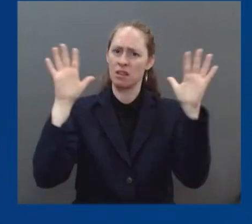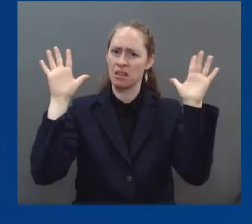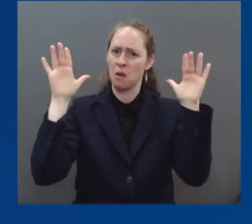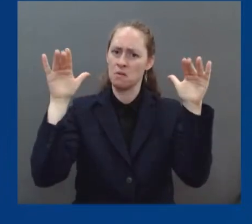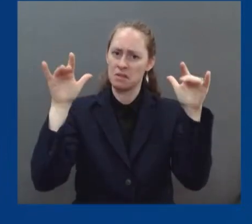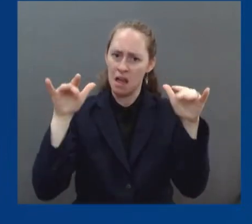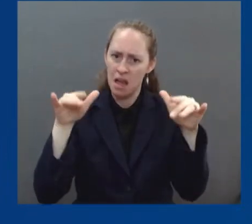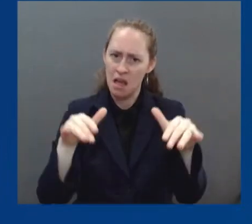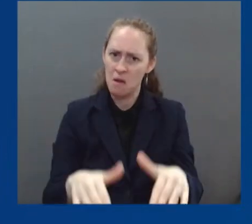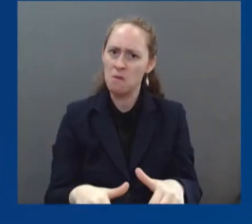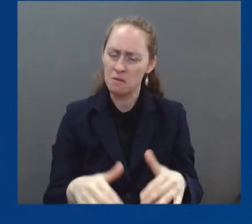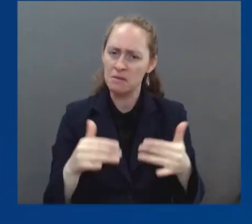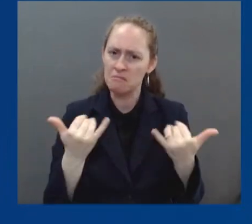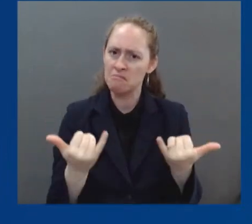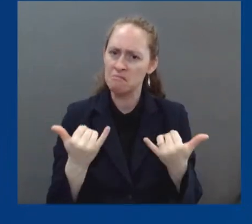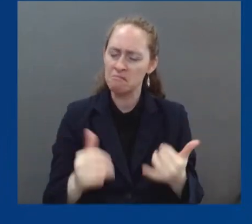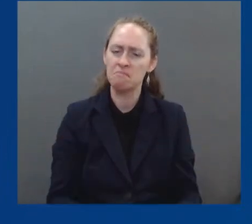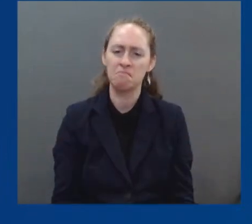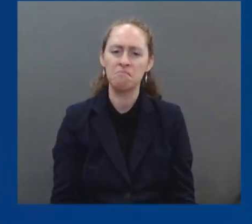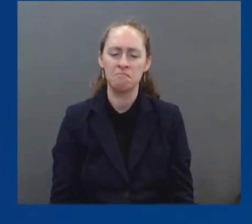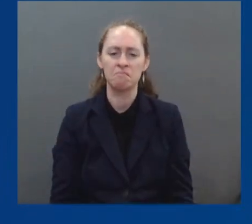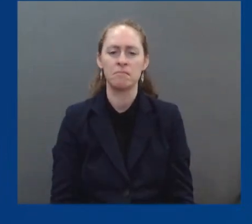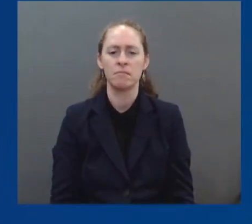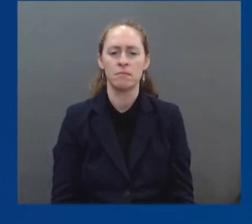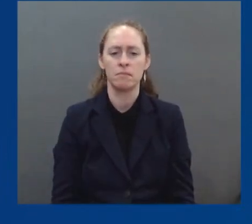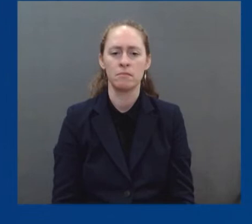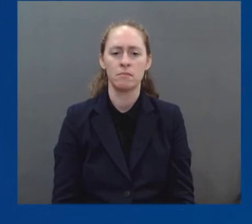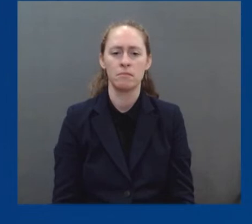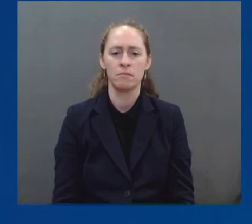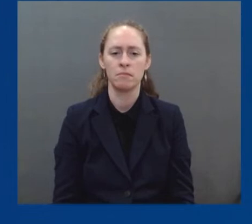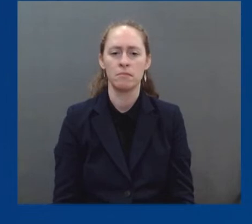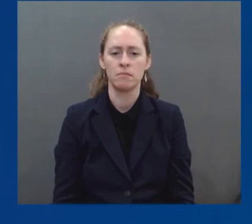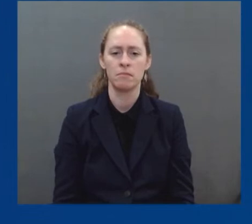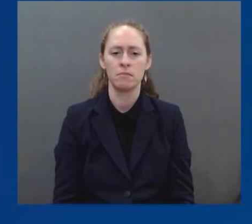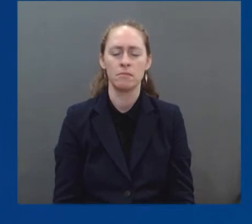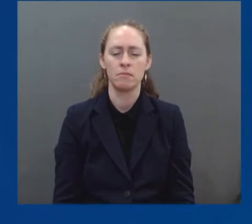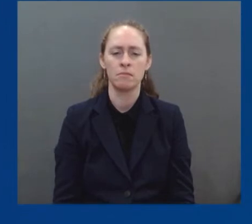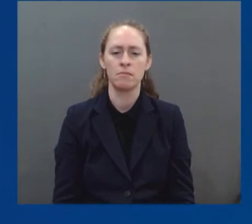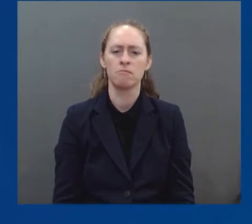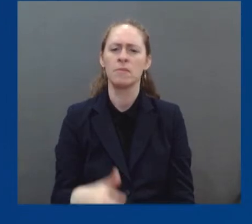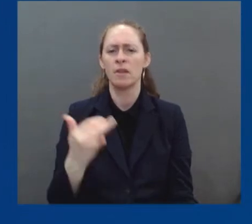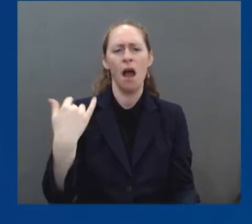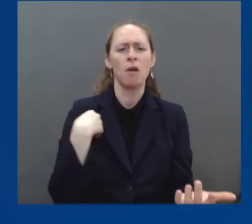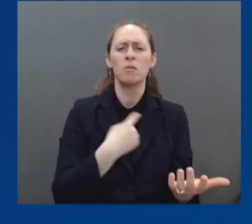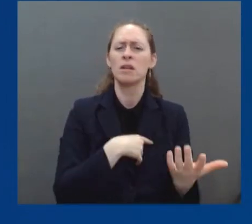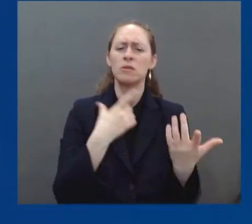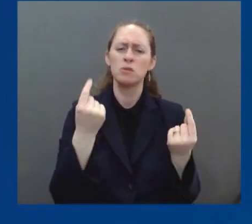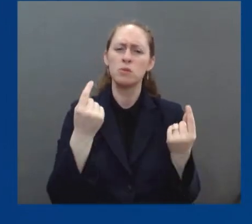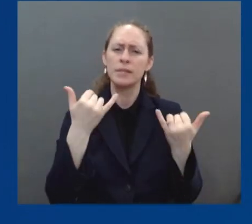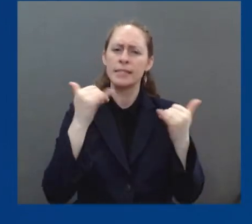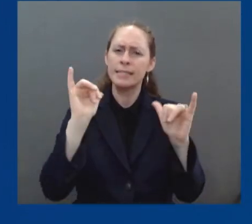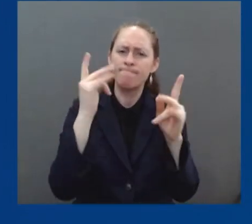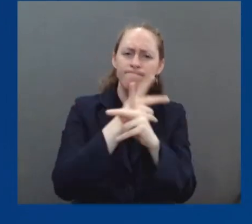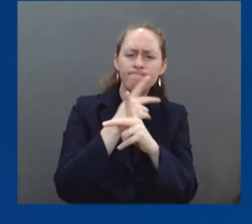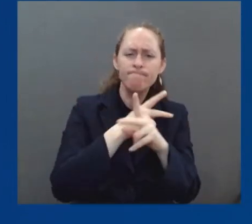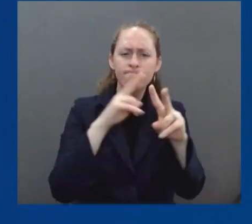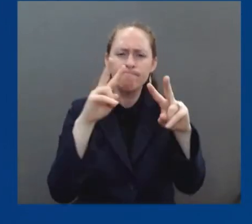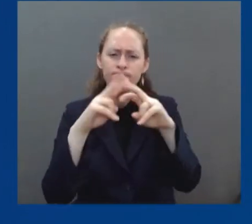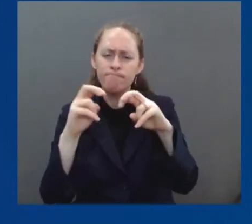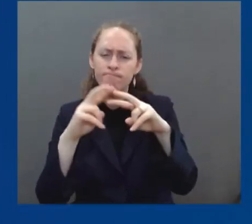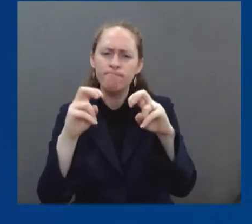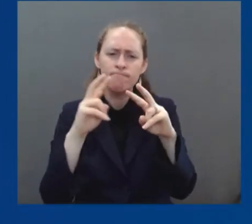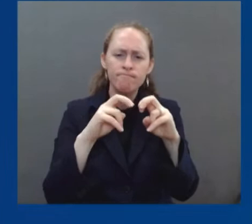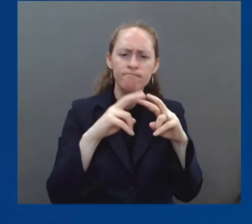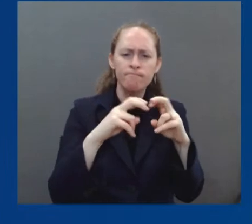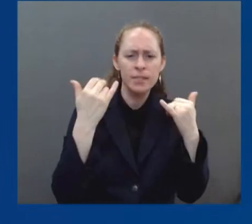level. As we move forward, we encourage local jurisdictions to closely monitor their own COVID-19 community levels